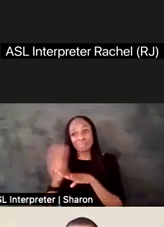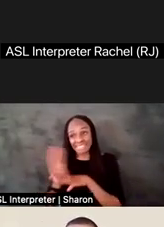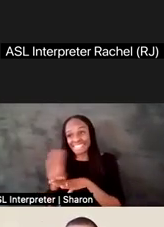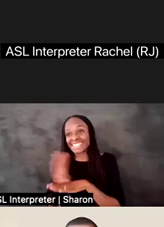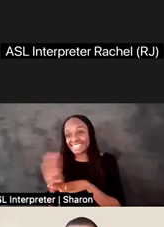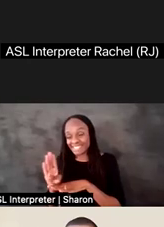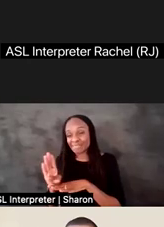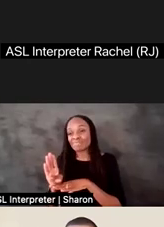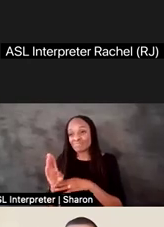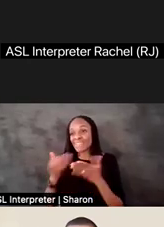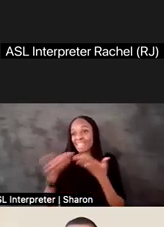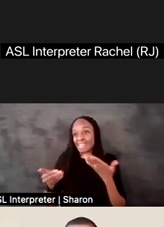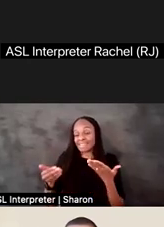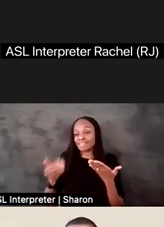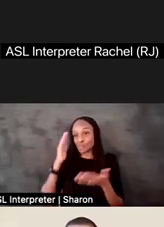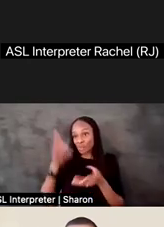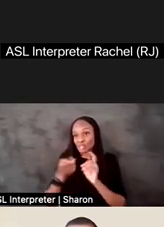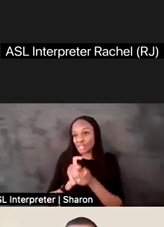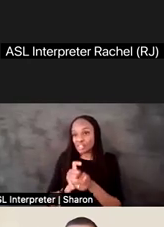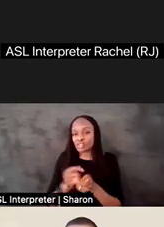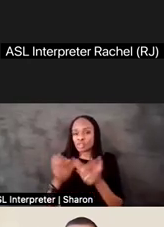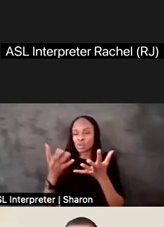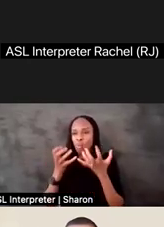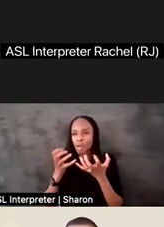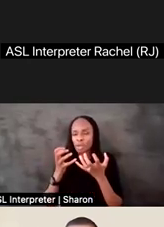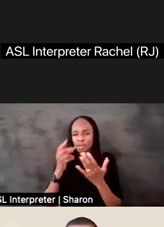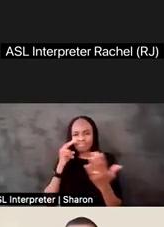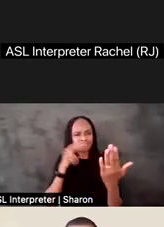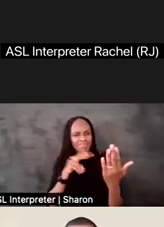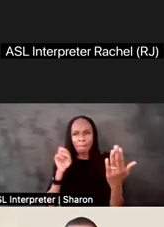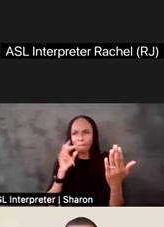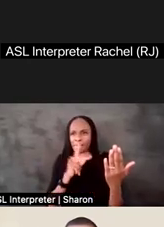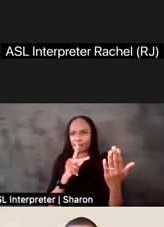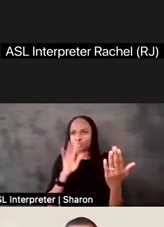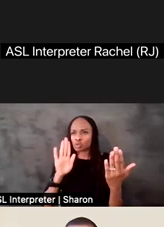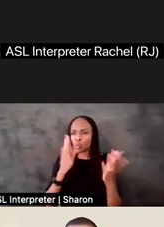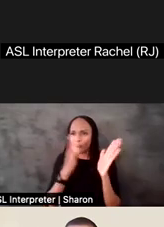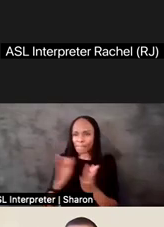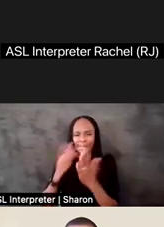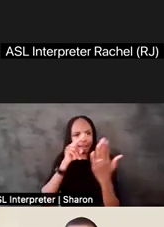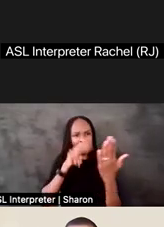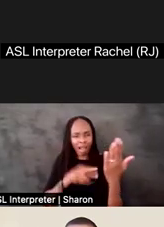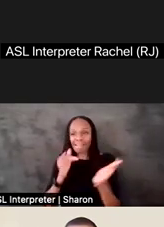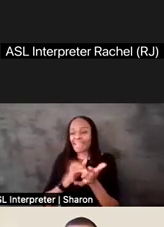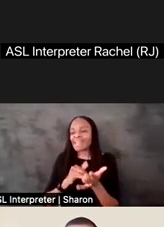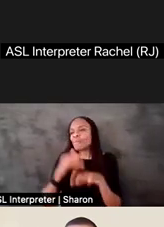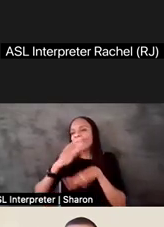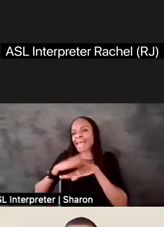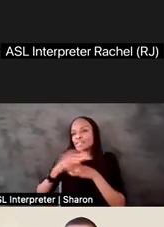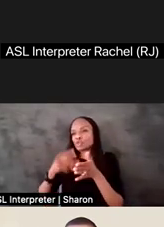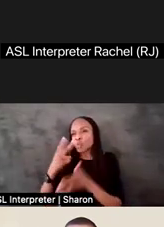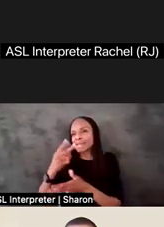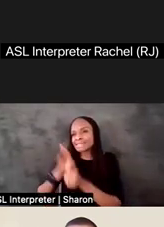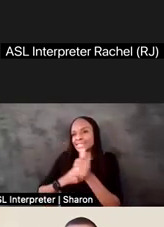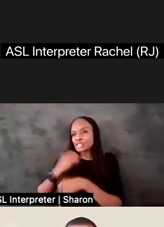and things change. So you want to revisit your plan on a regular basis. So Great point. At least twice a year. Do it when